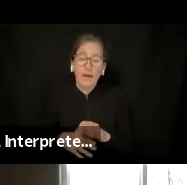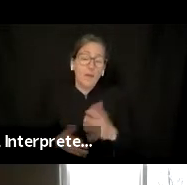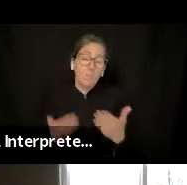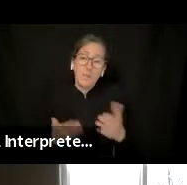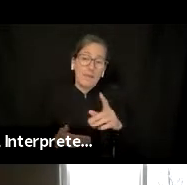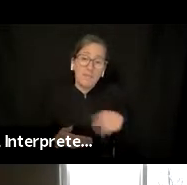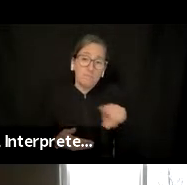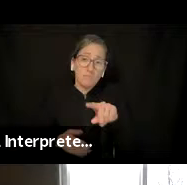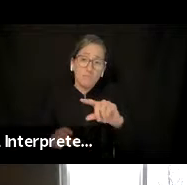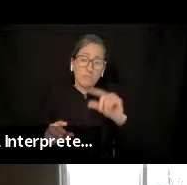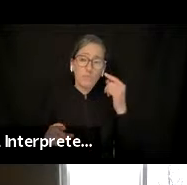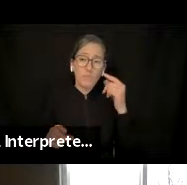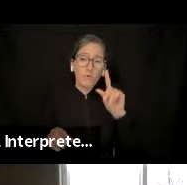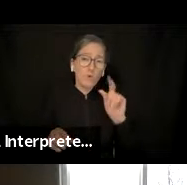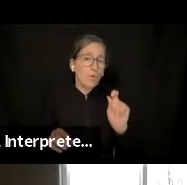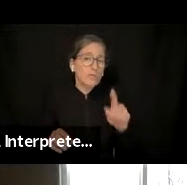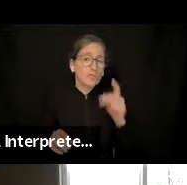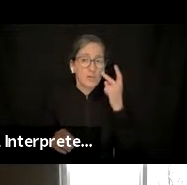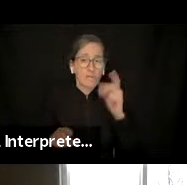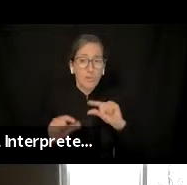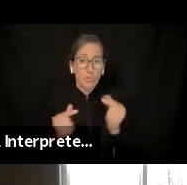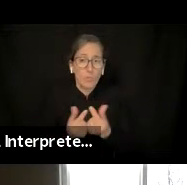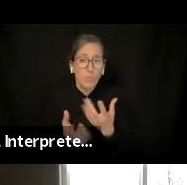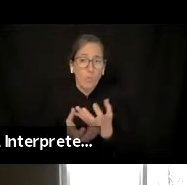those, but all three are questions.